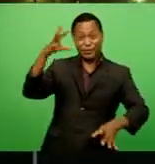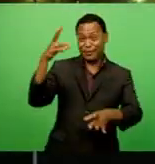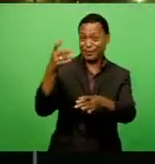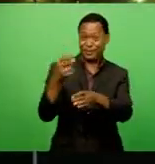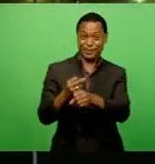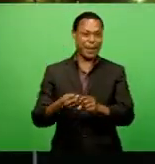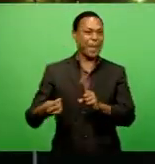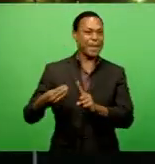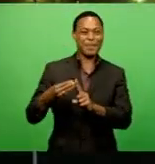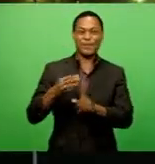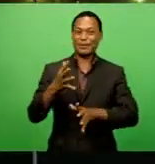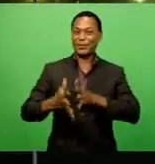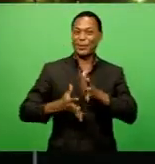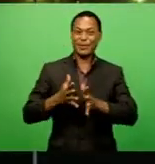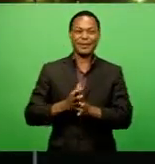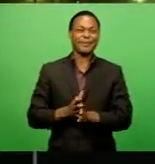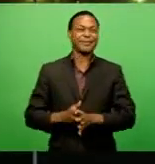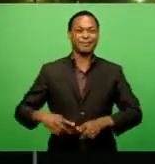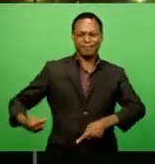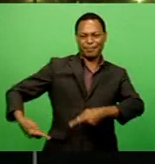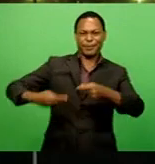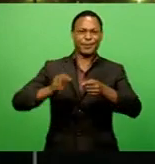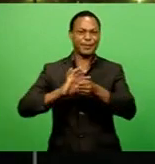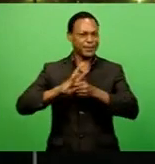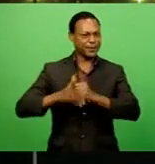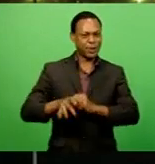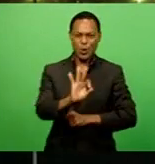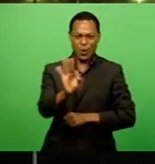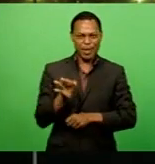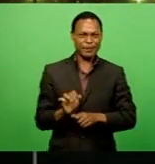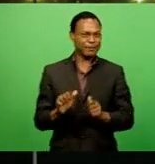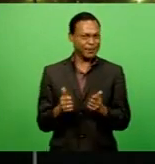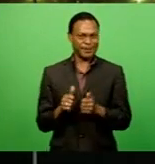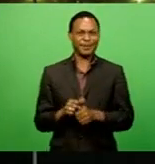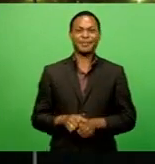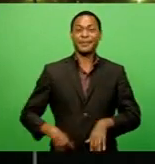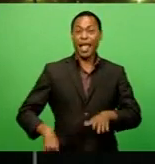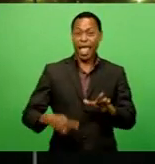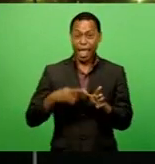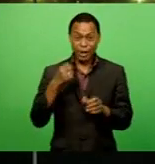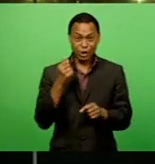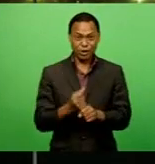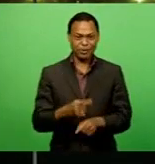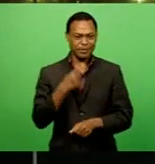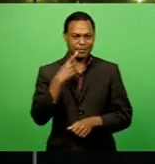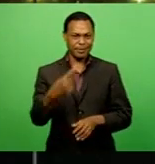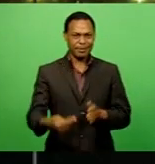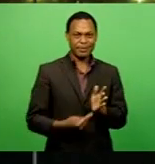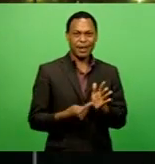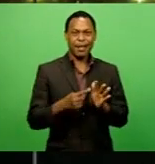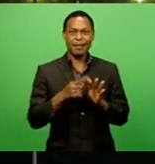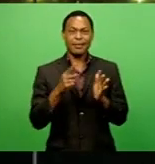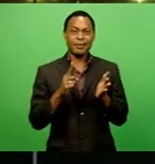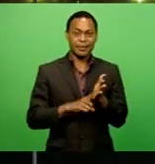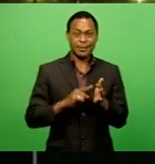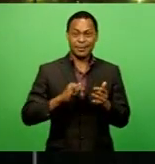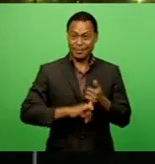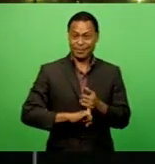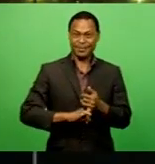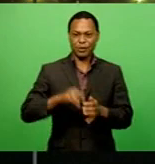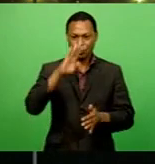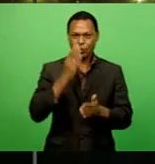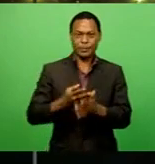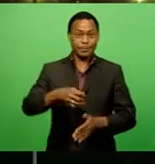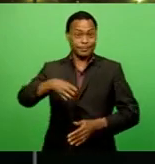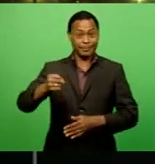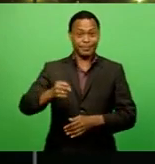Recapping our main stories, fight against COVID-19 not over yet. AG directs TSLB to review student suspension